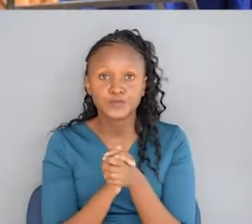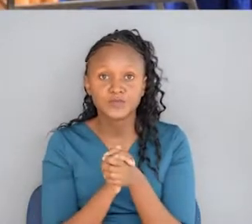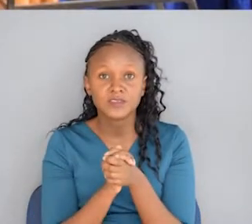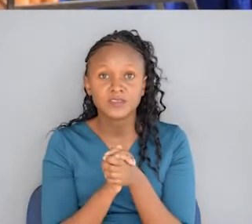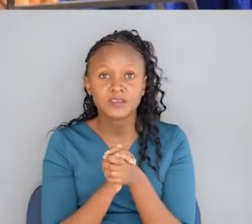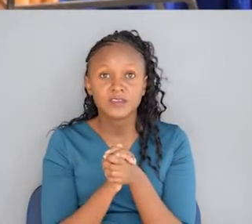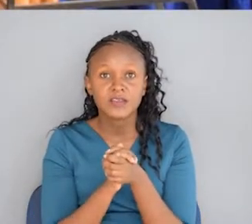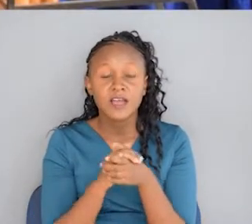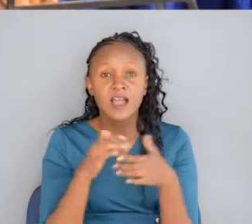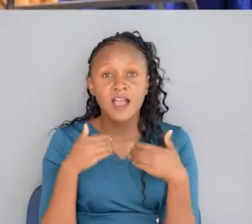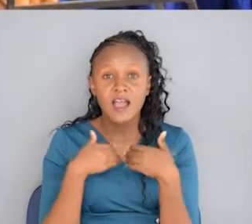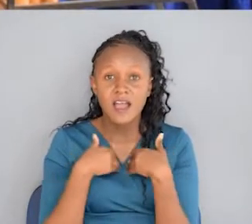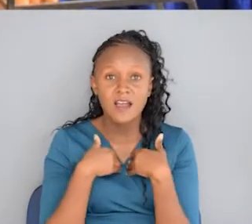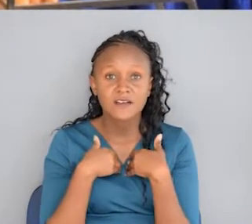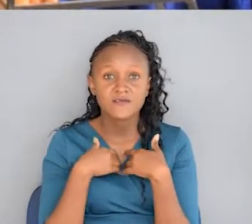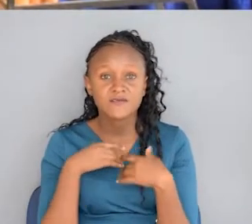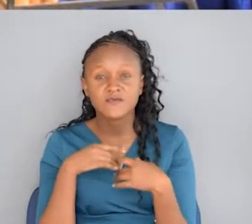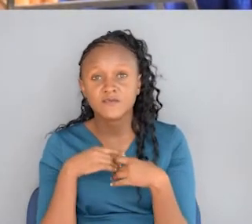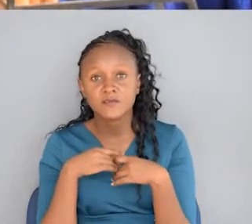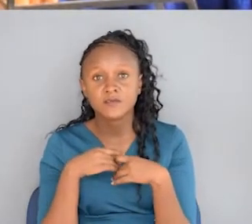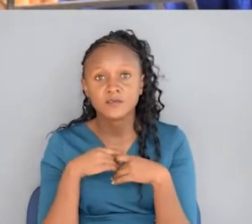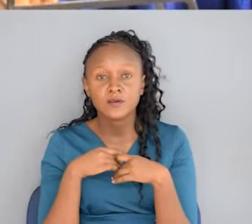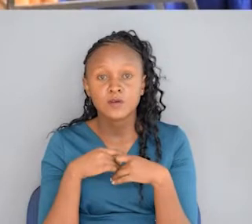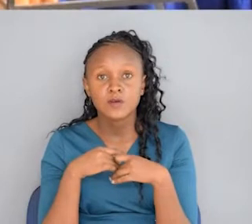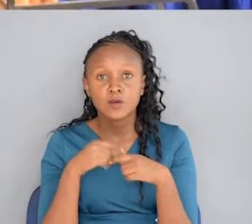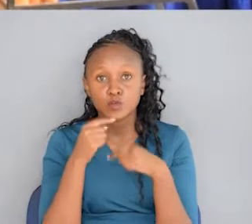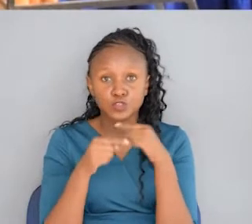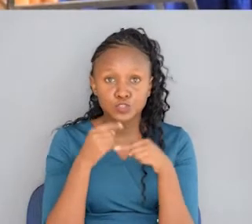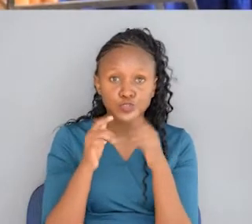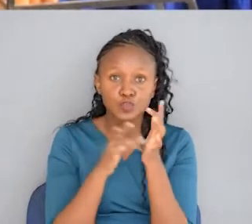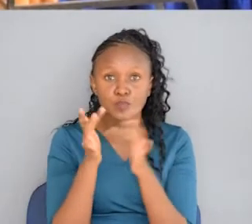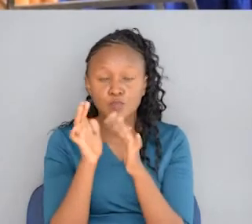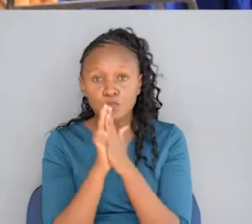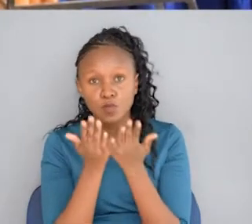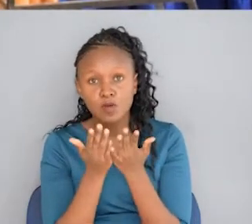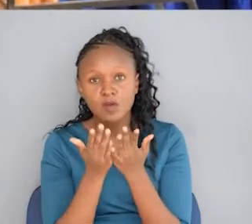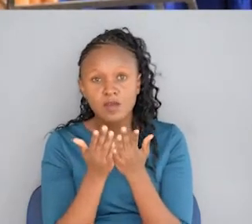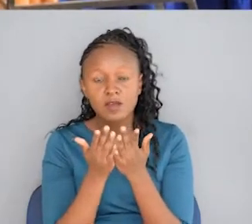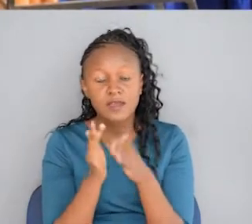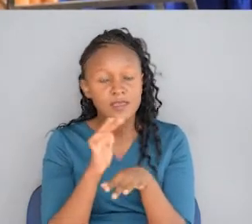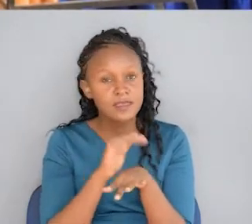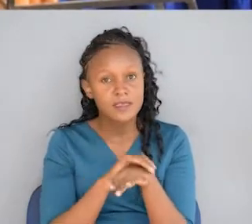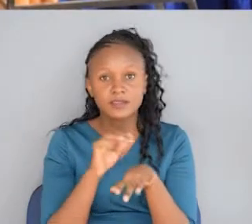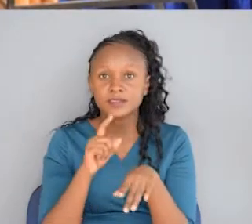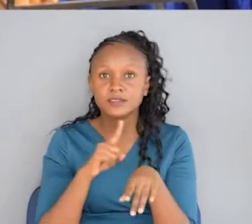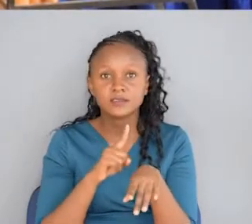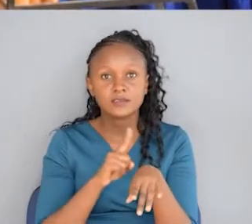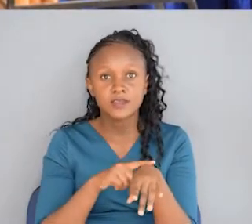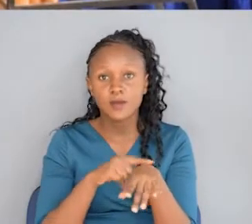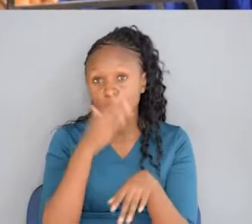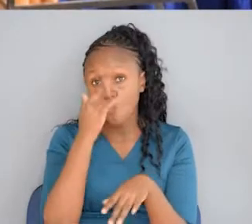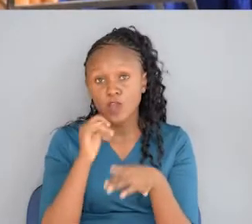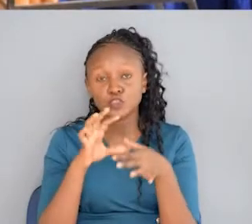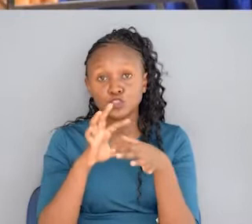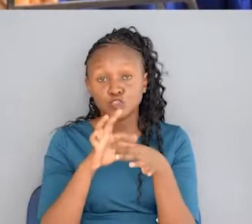book, Sacred Search. And try find time and join us so that we can continue to be